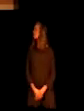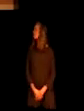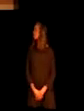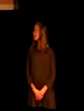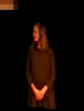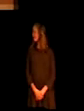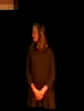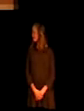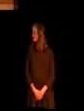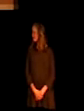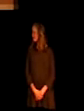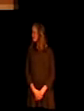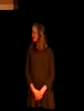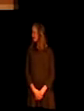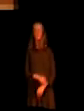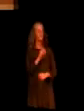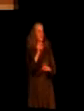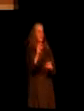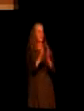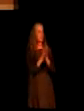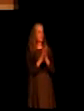Okay, there.